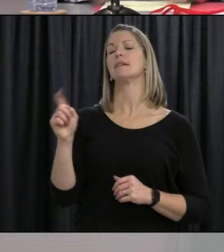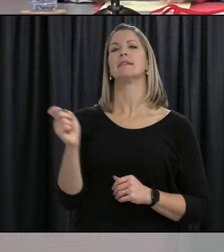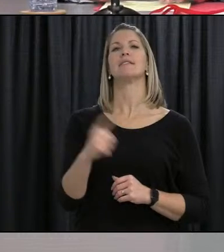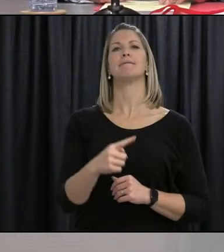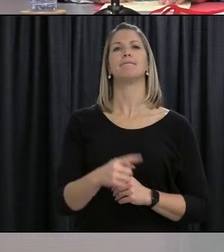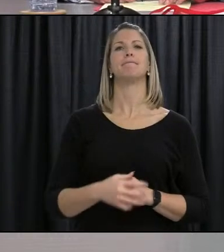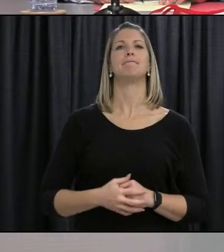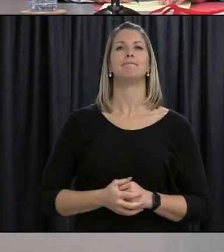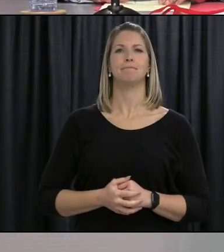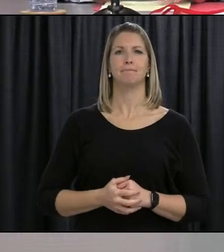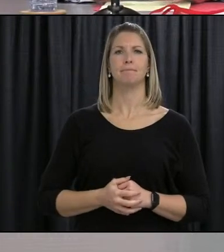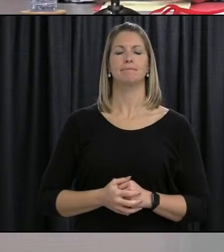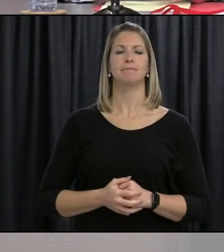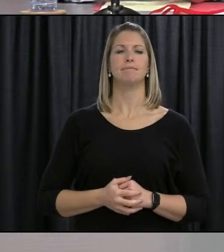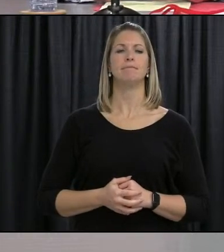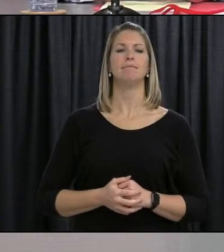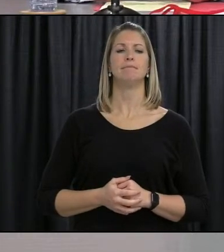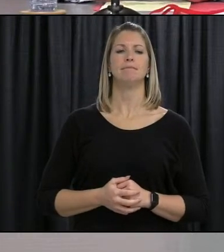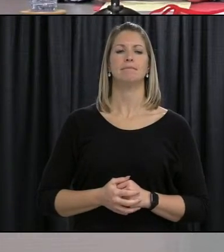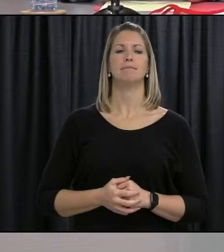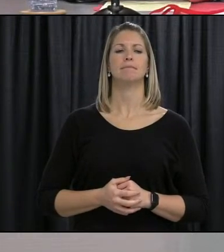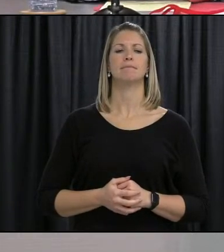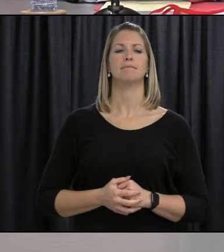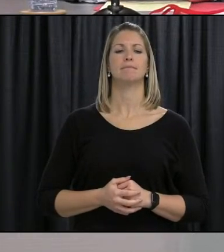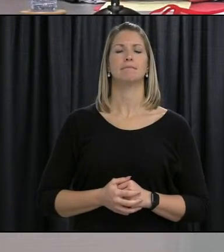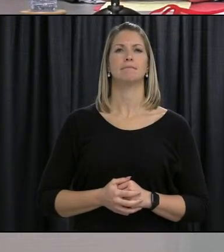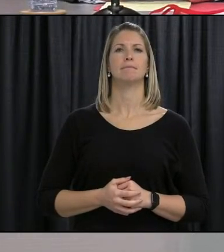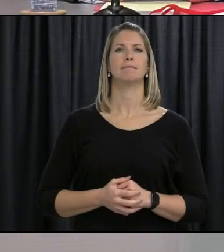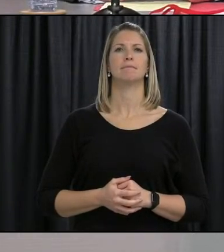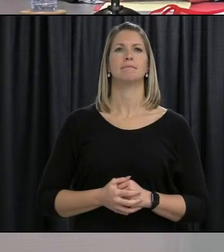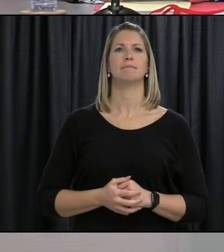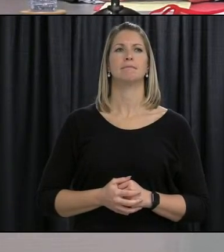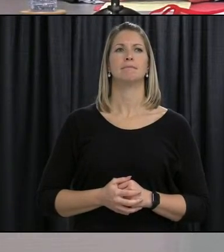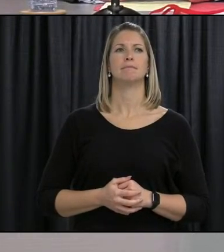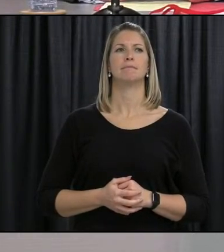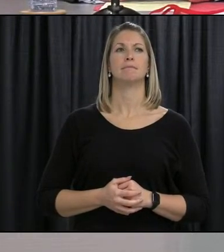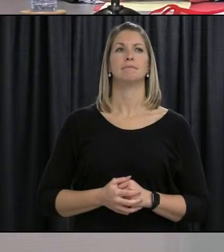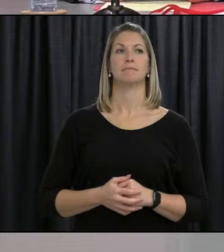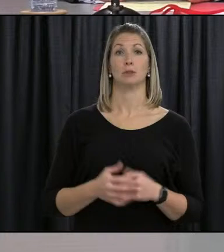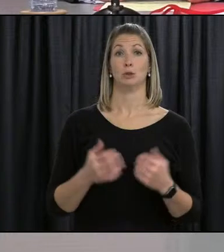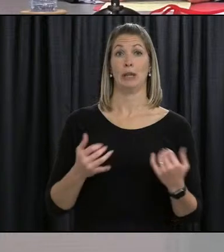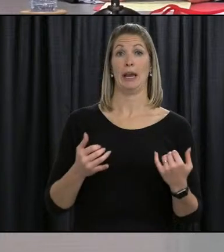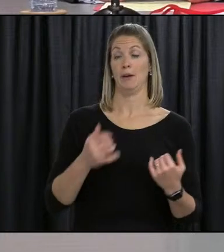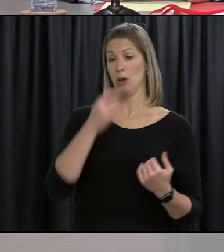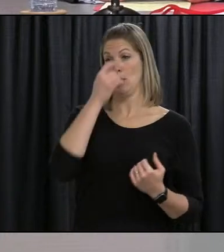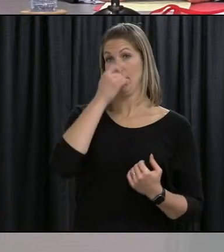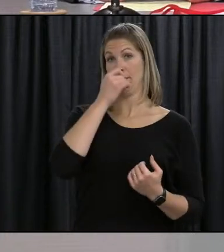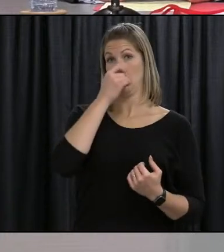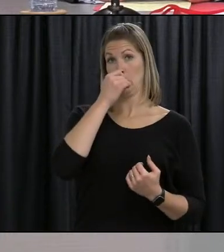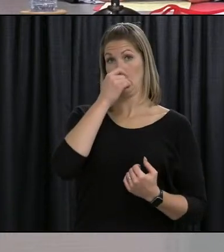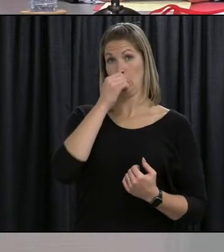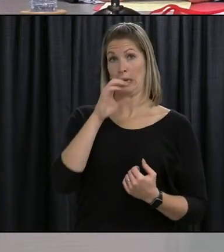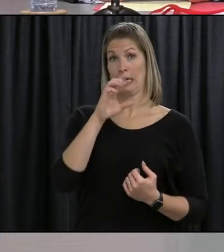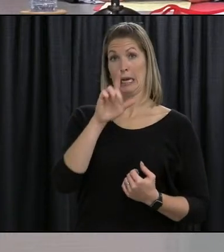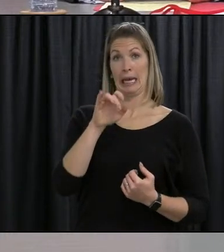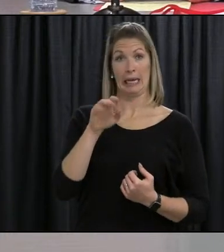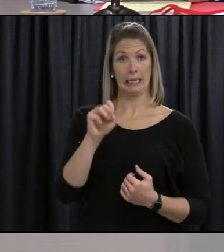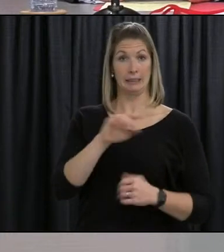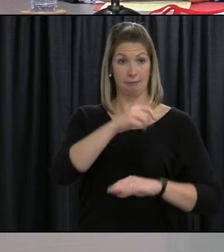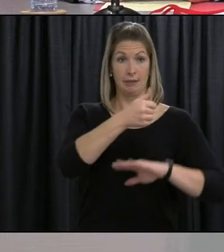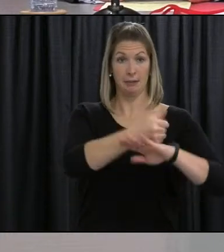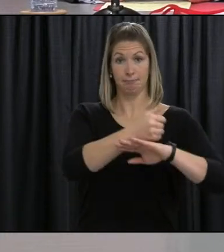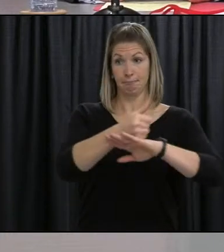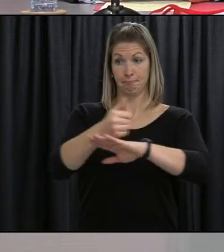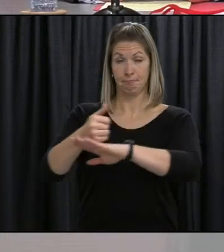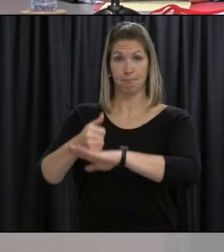ahead. Thank you. With the flu clinics coming out now, and we're seeing the numbers steadily increase of